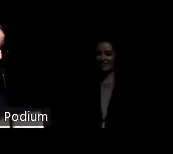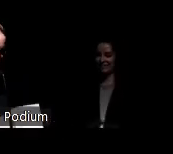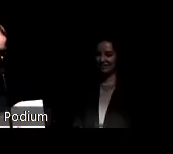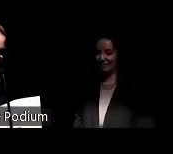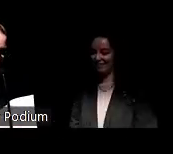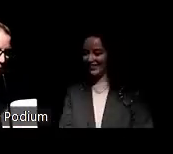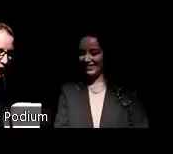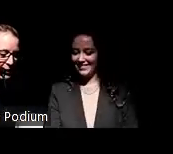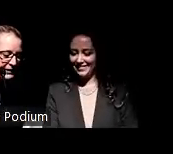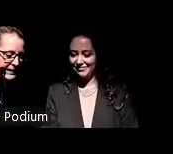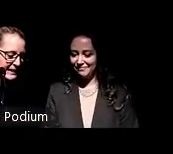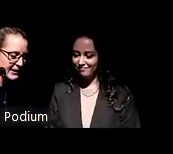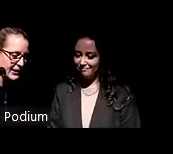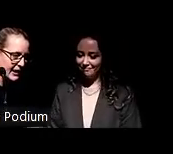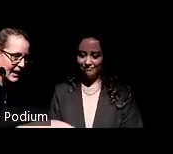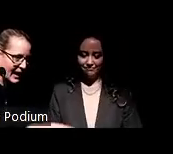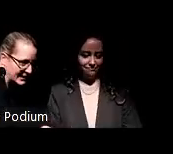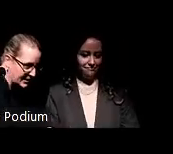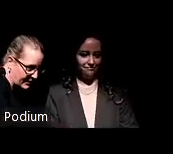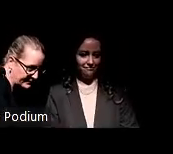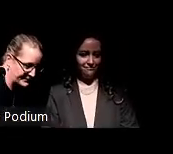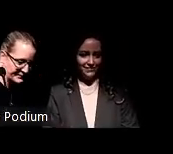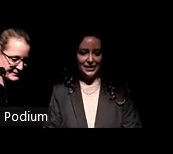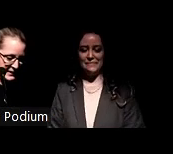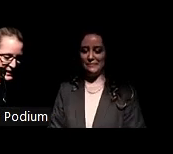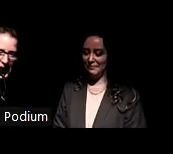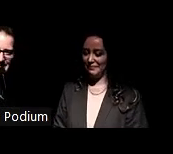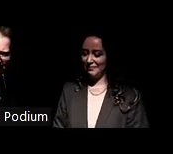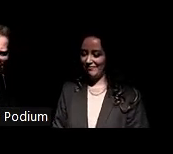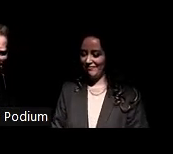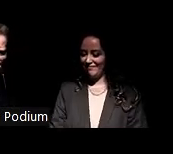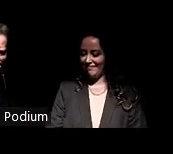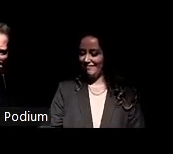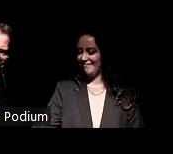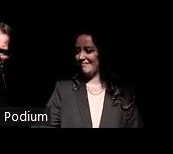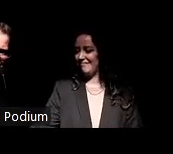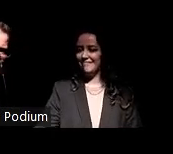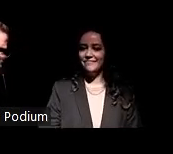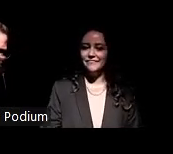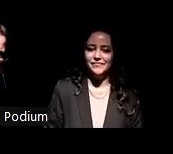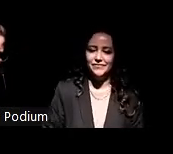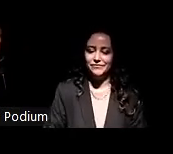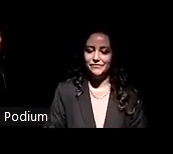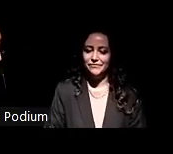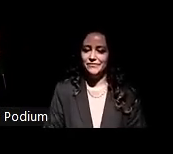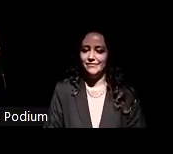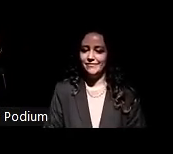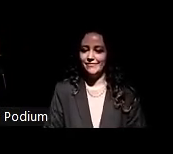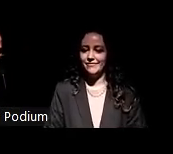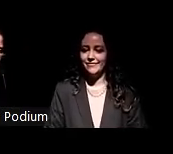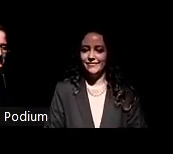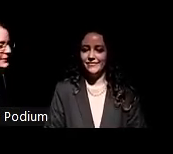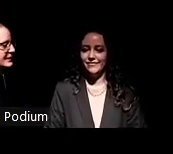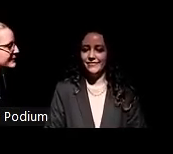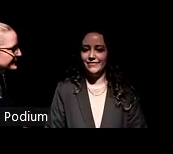All right, so point the clicker at Todd, and then Bailey has an